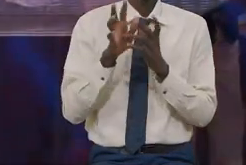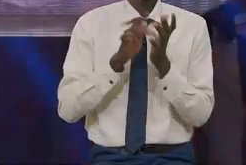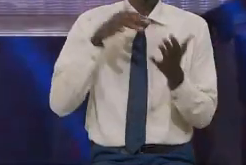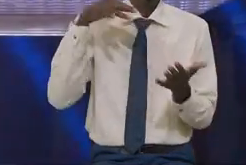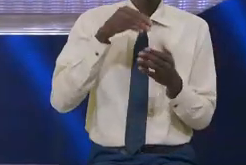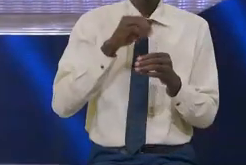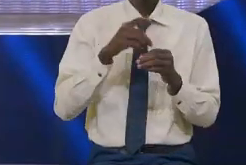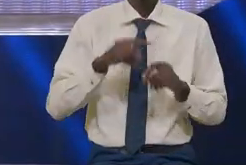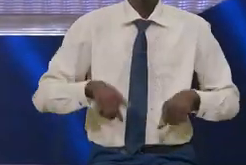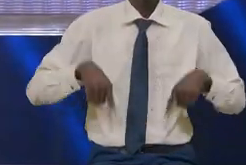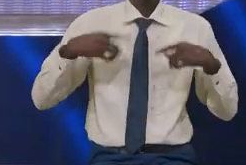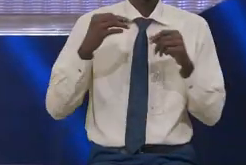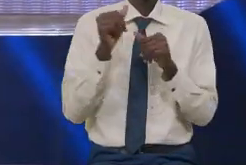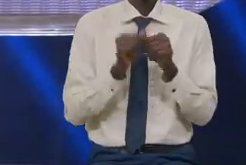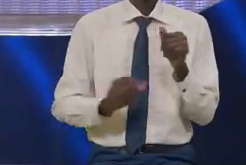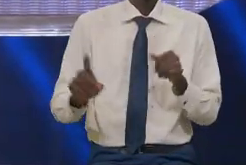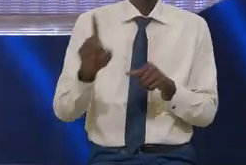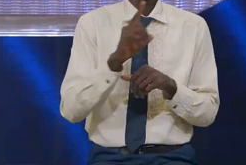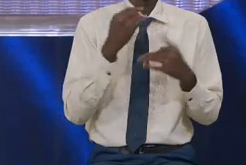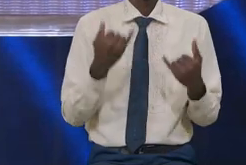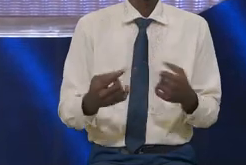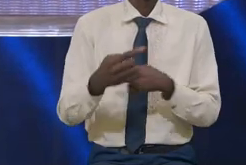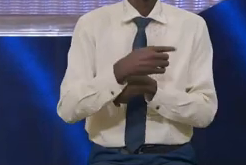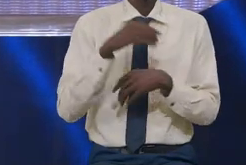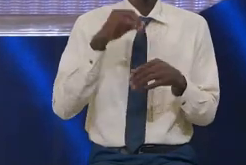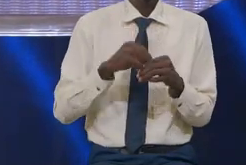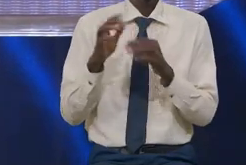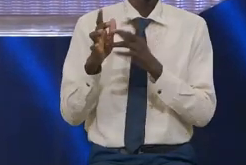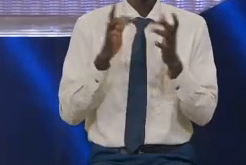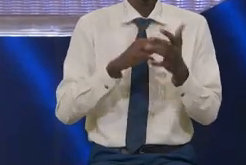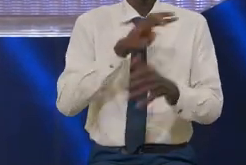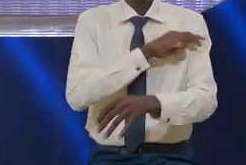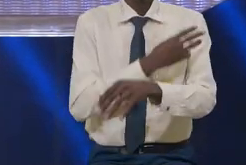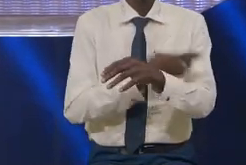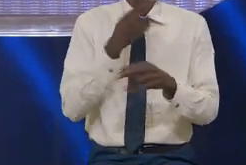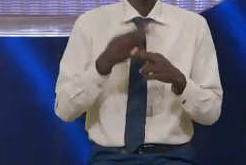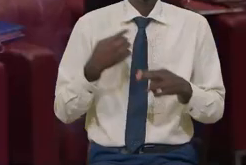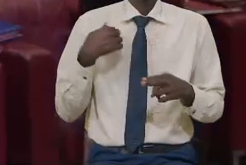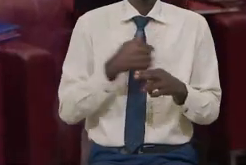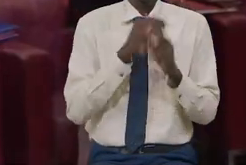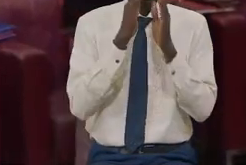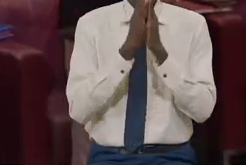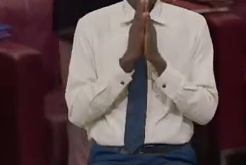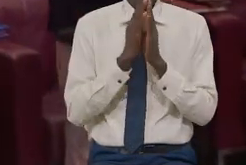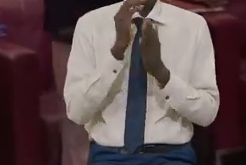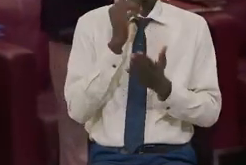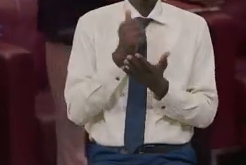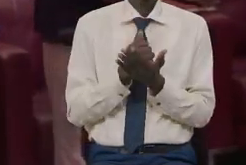in the life of everyone today. In Jesus' mighty name, we pray.